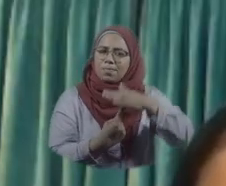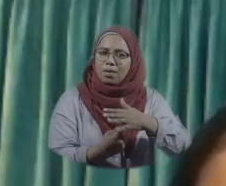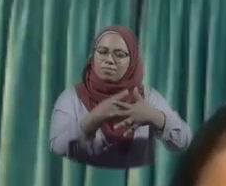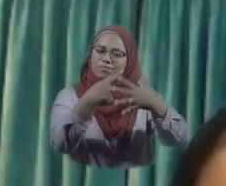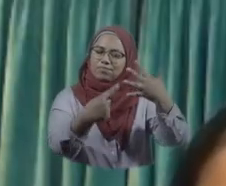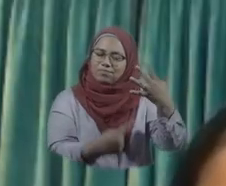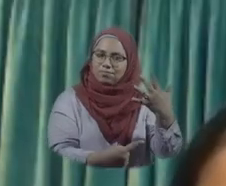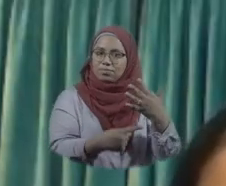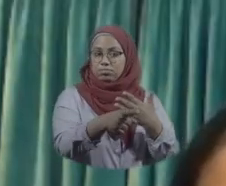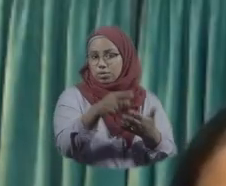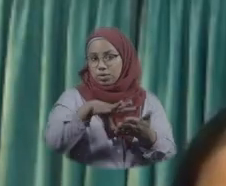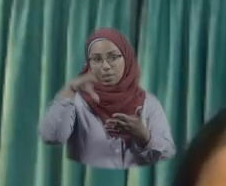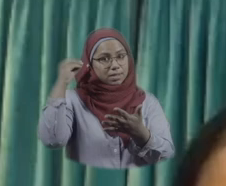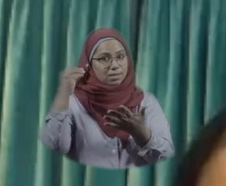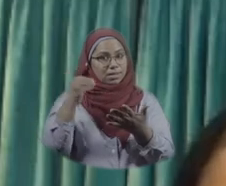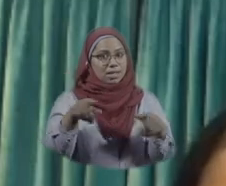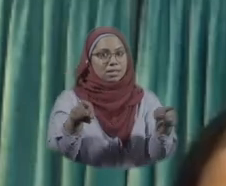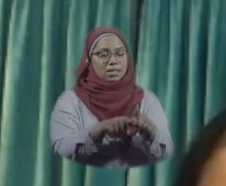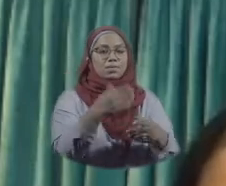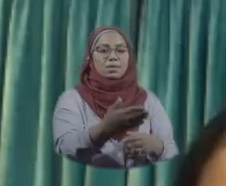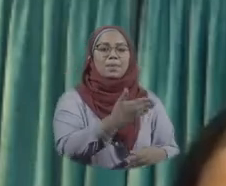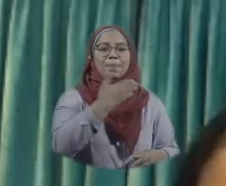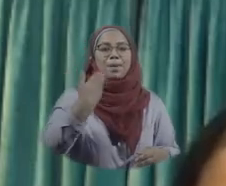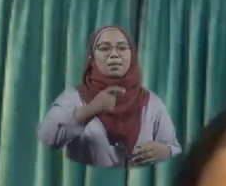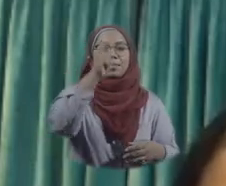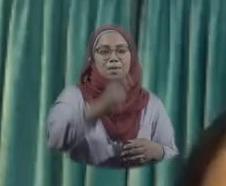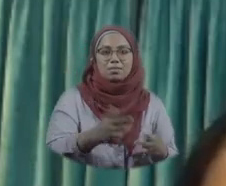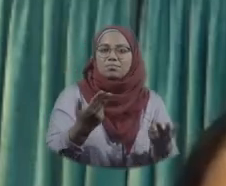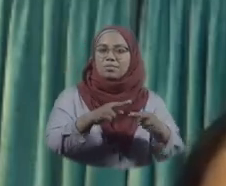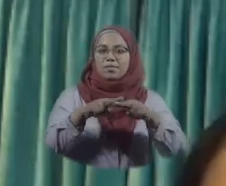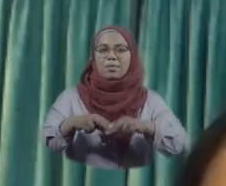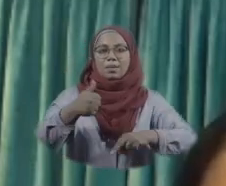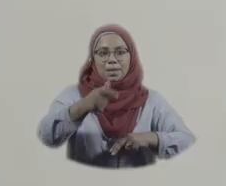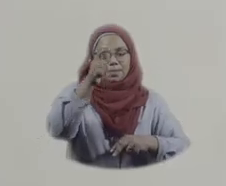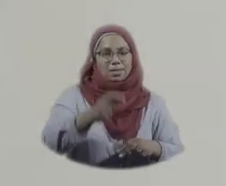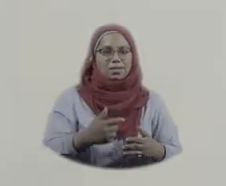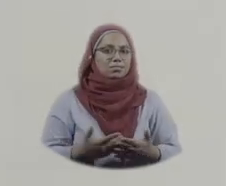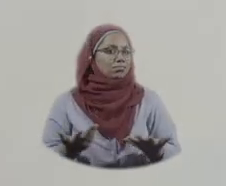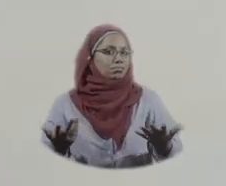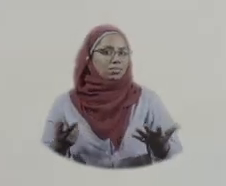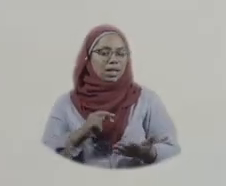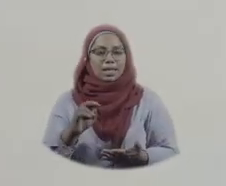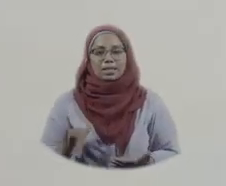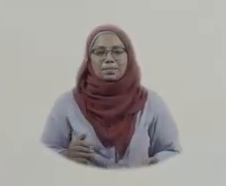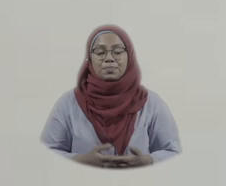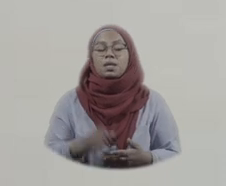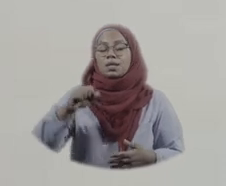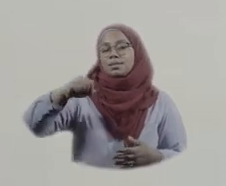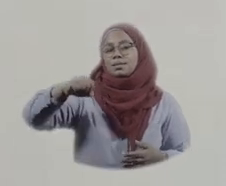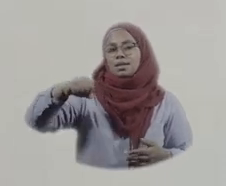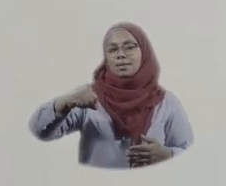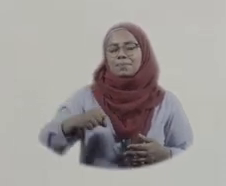maulumate tamo dasvita, where you can become a better person, a better feminist, or anything. Yeah, so yeah,